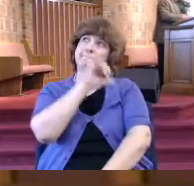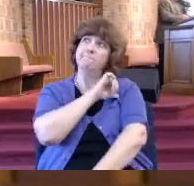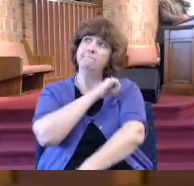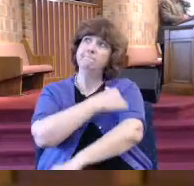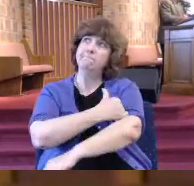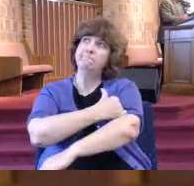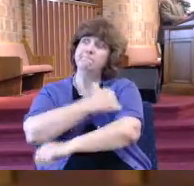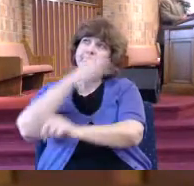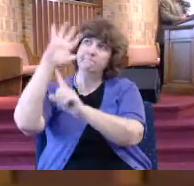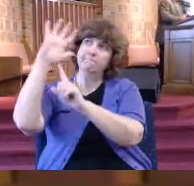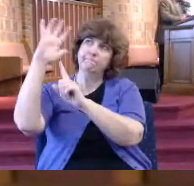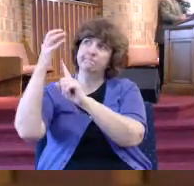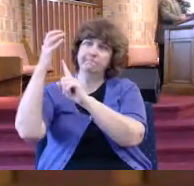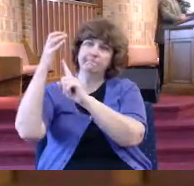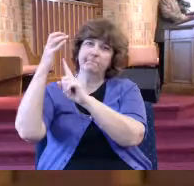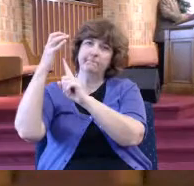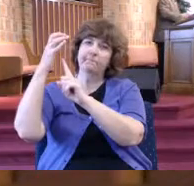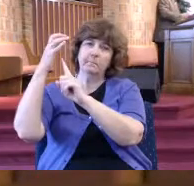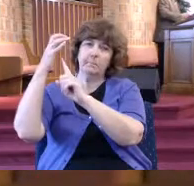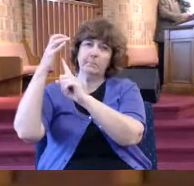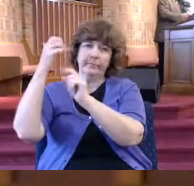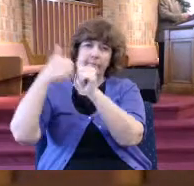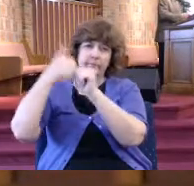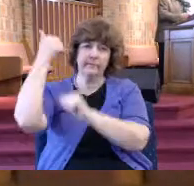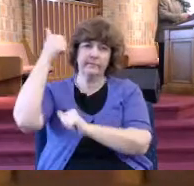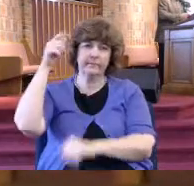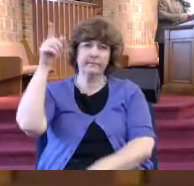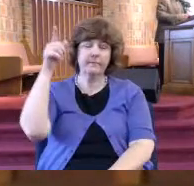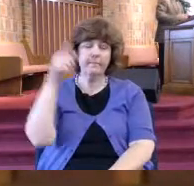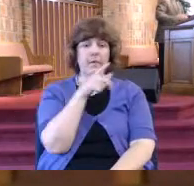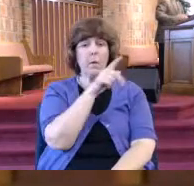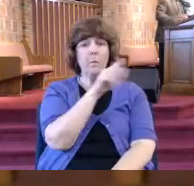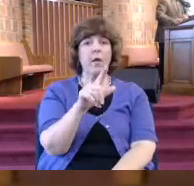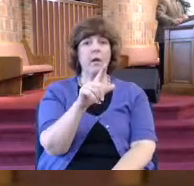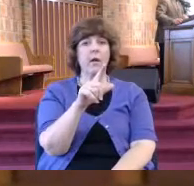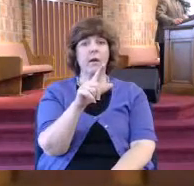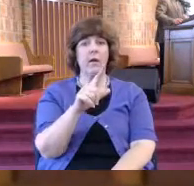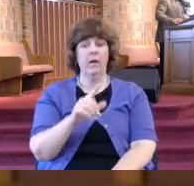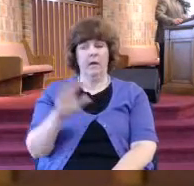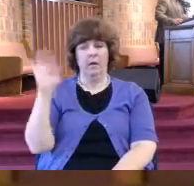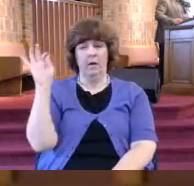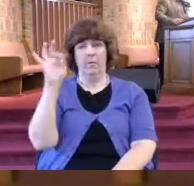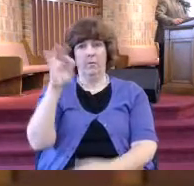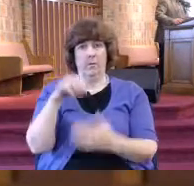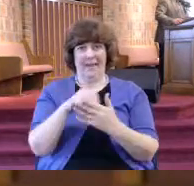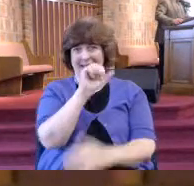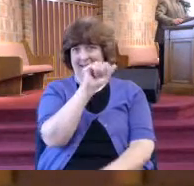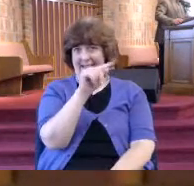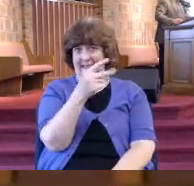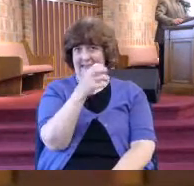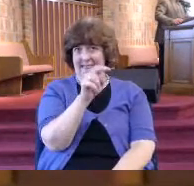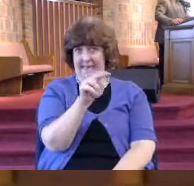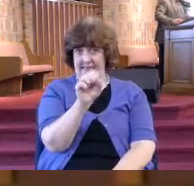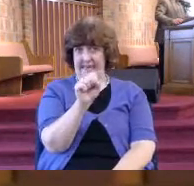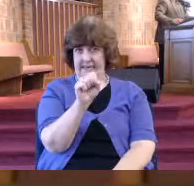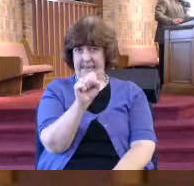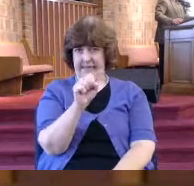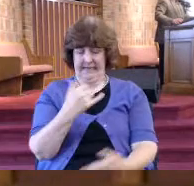authority. We're going to pick up in the sermon that Paul delivered in Athens to those persons who